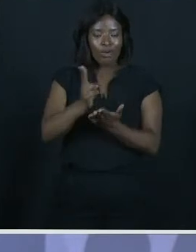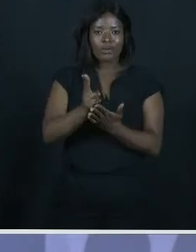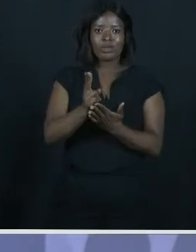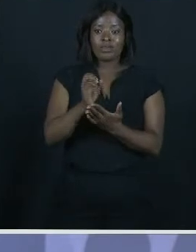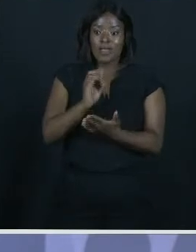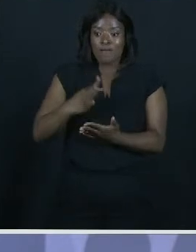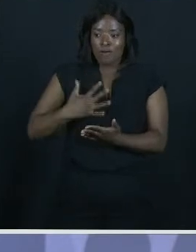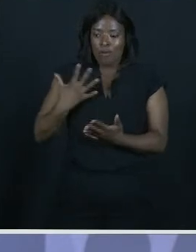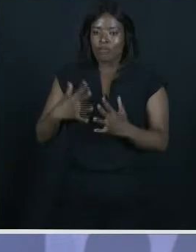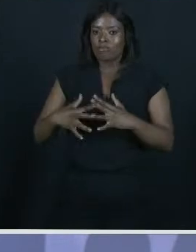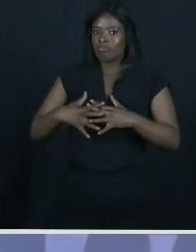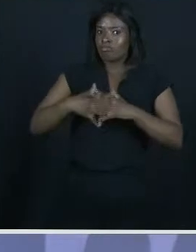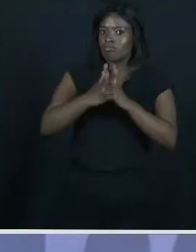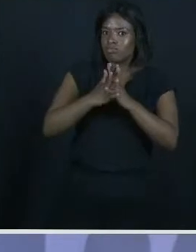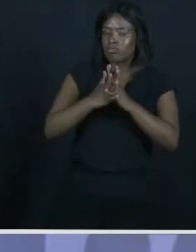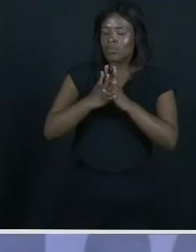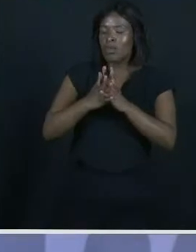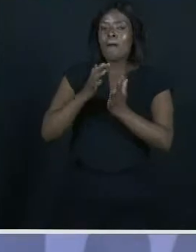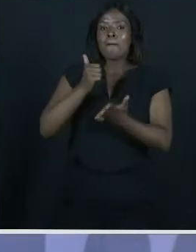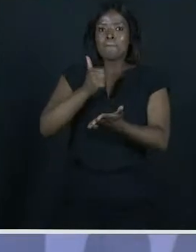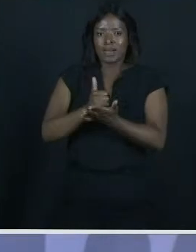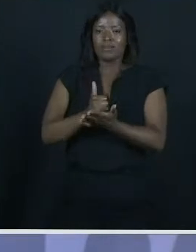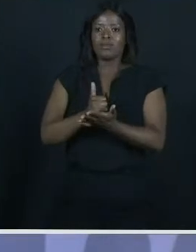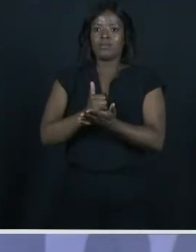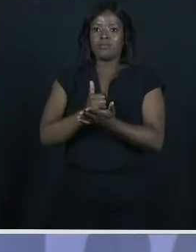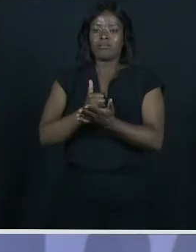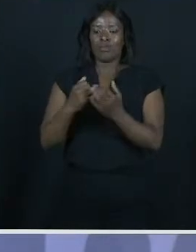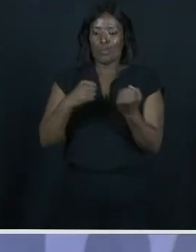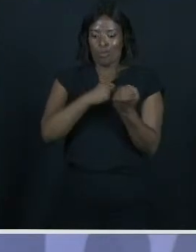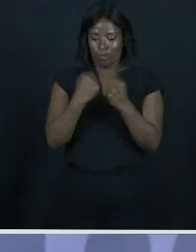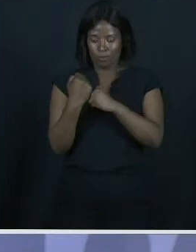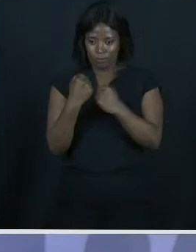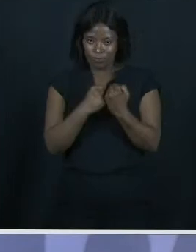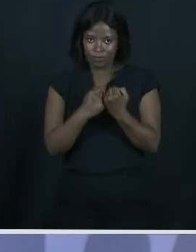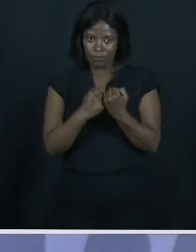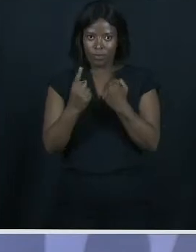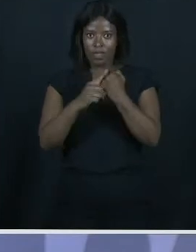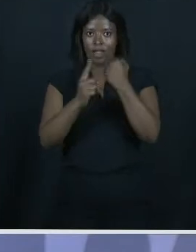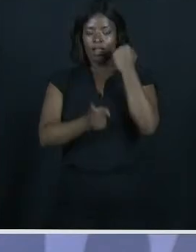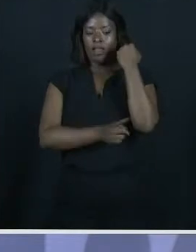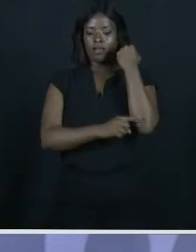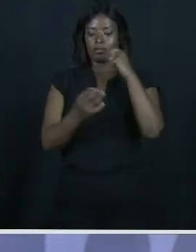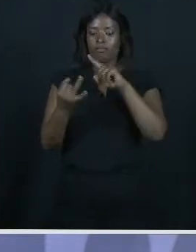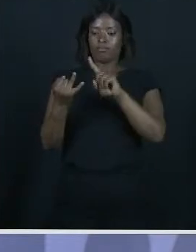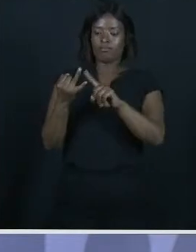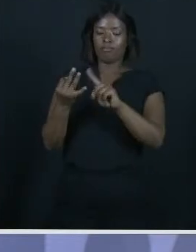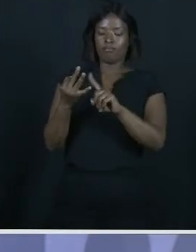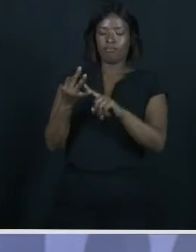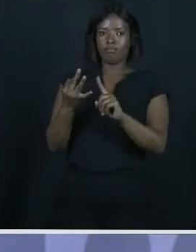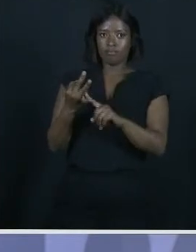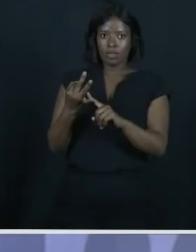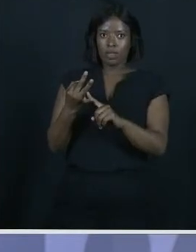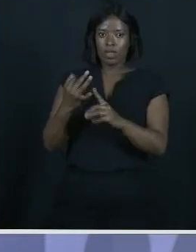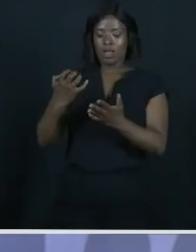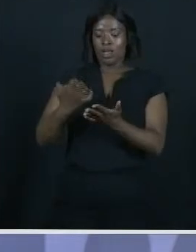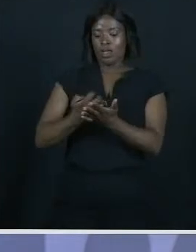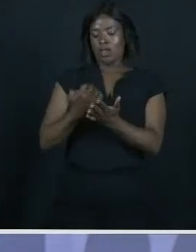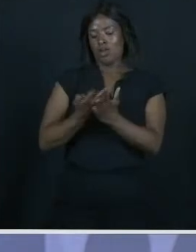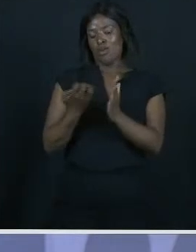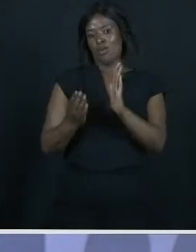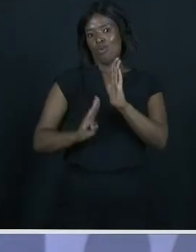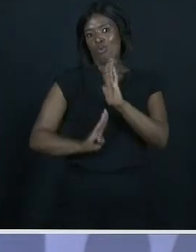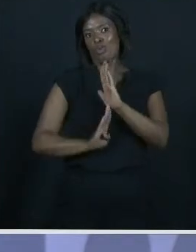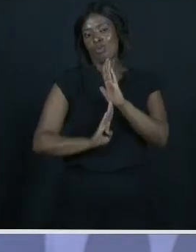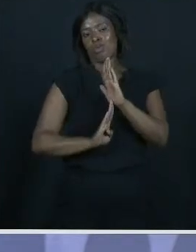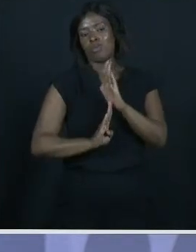together. Finally, and third, economic growth. Put simply,